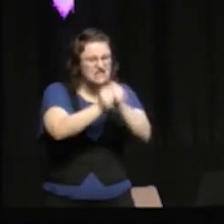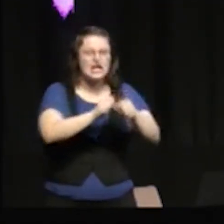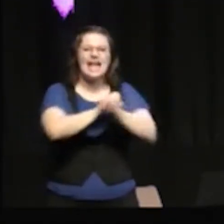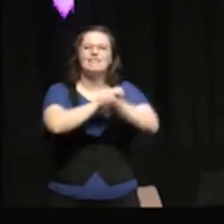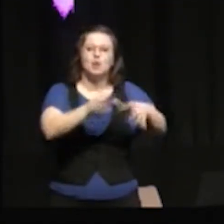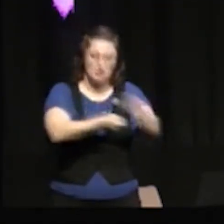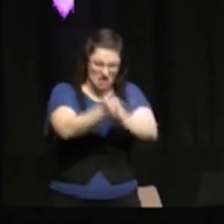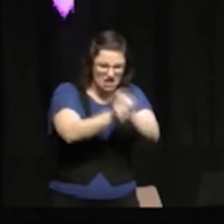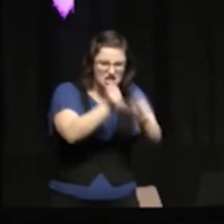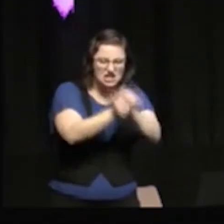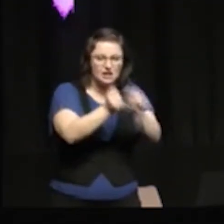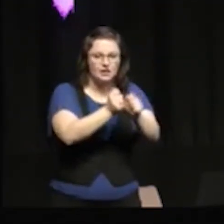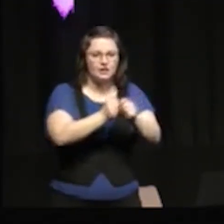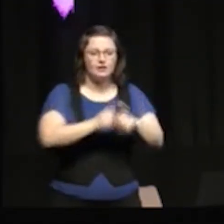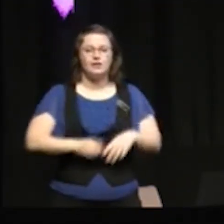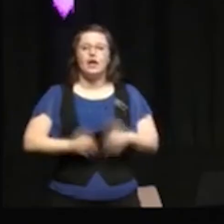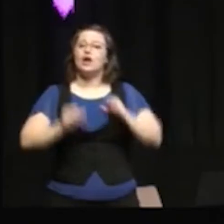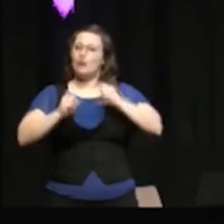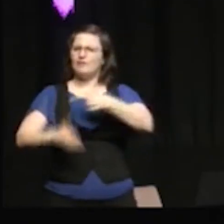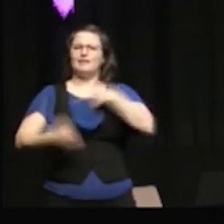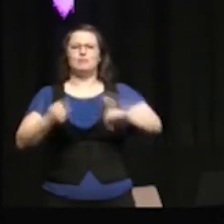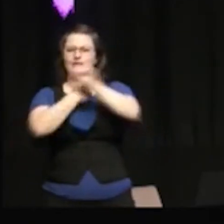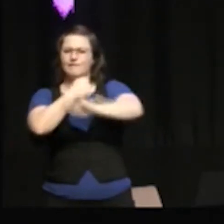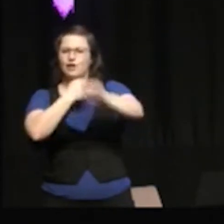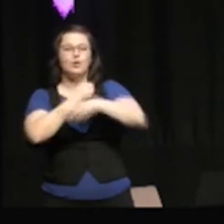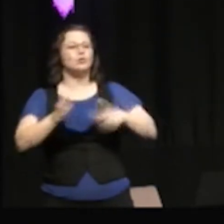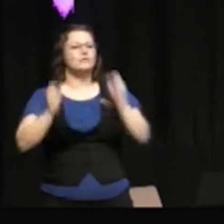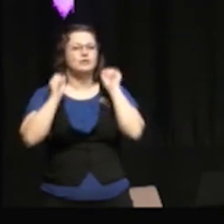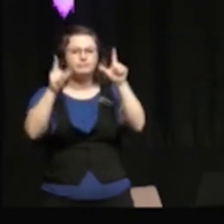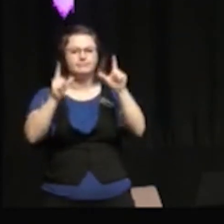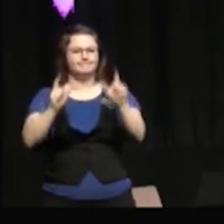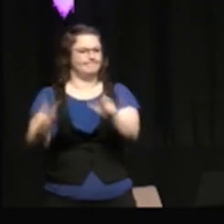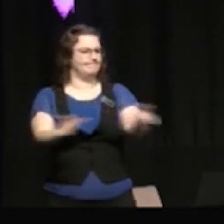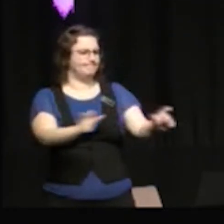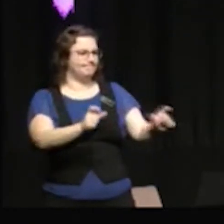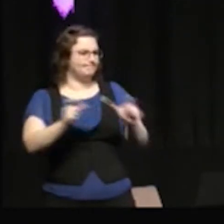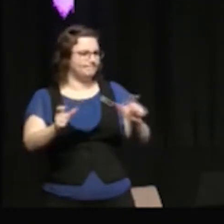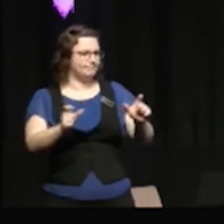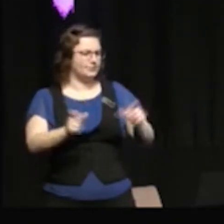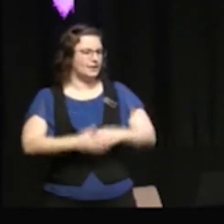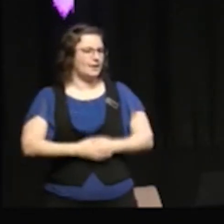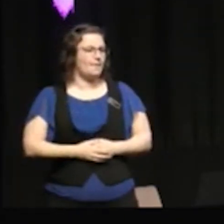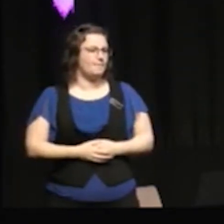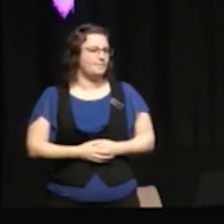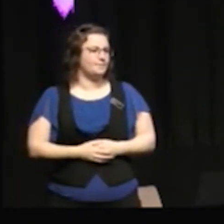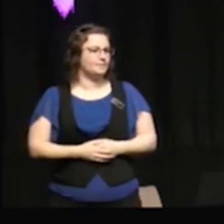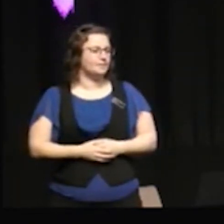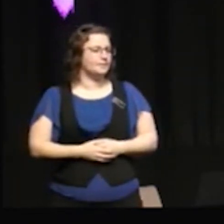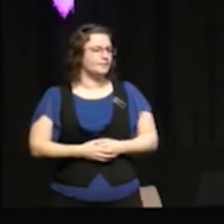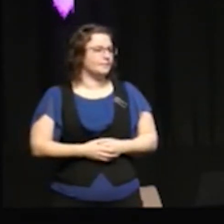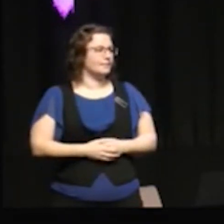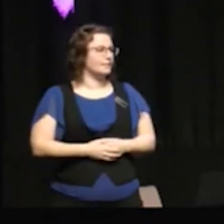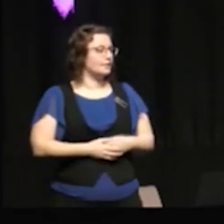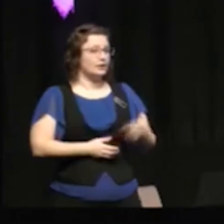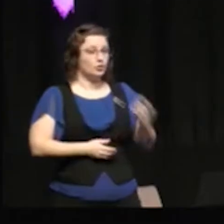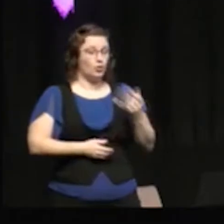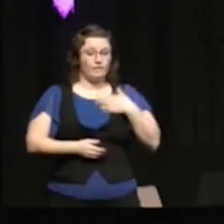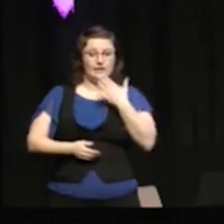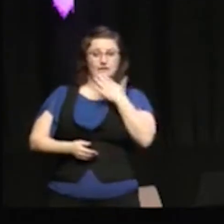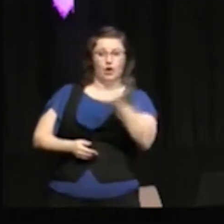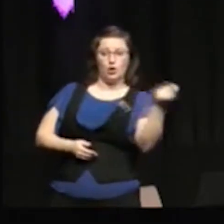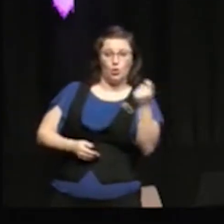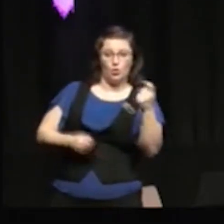yourself, really, to think about that. The manipulation of information. And what is our job, not only, of course, to defend, but also to be vigilant.